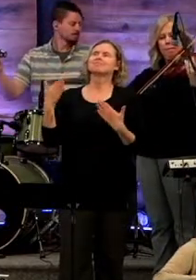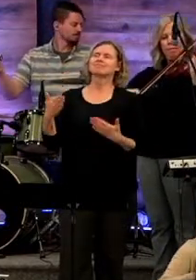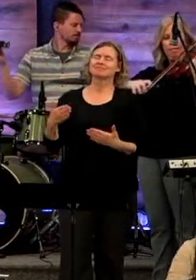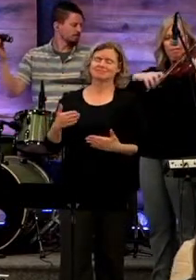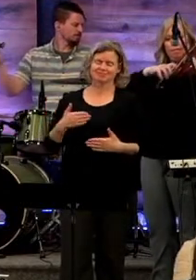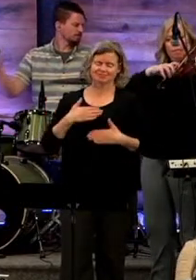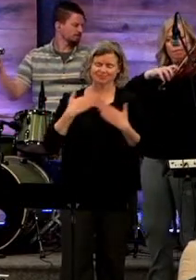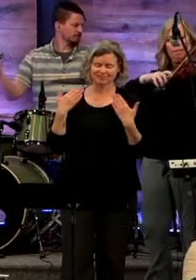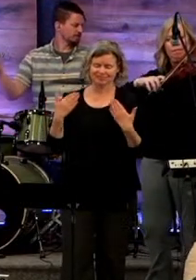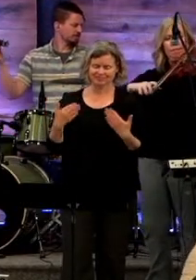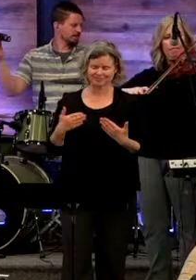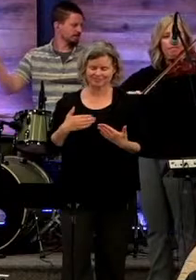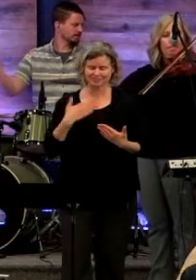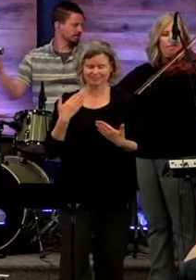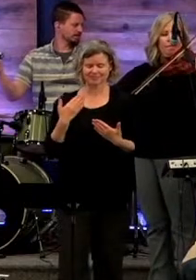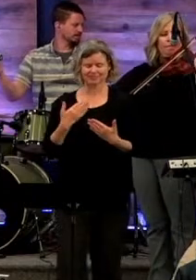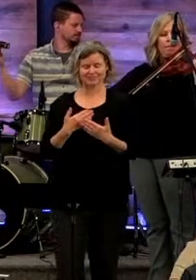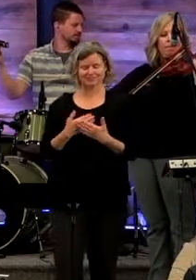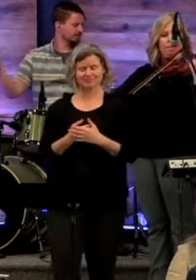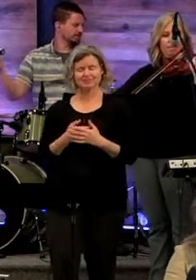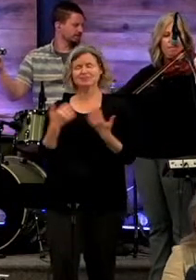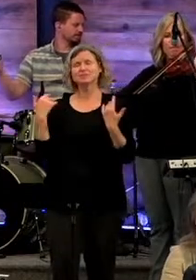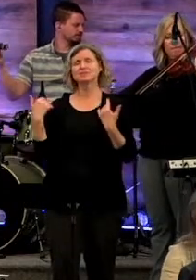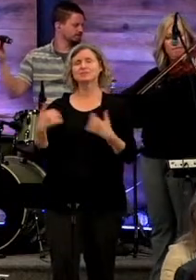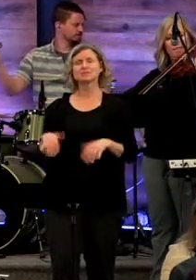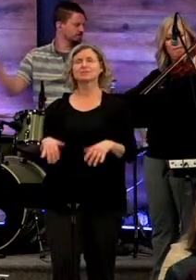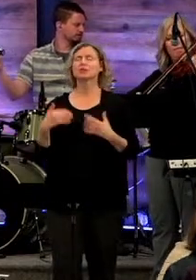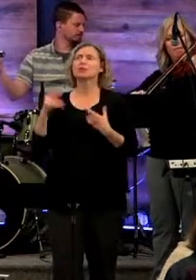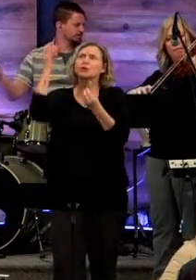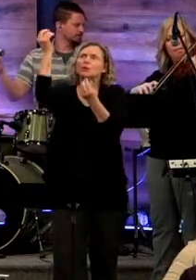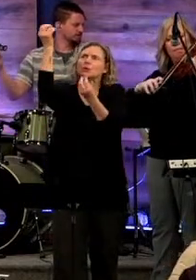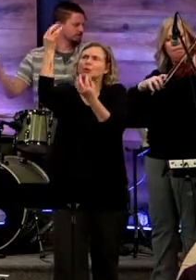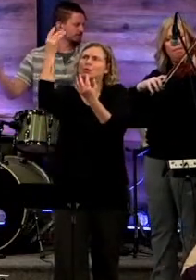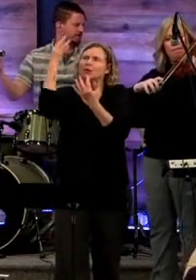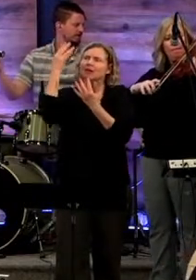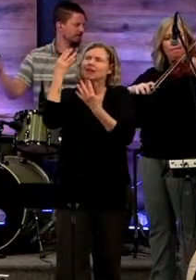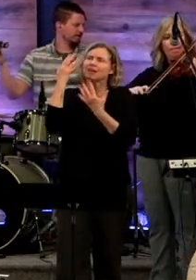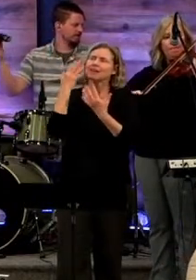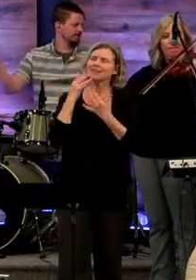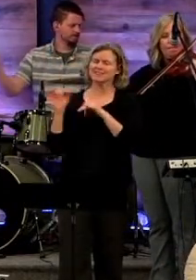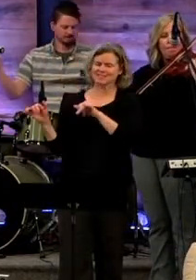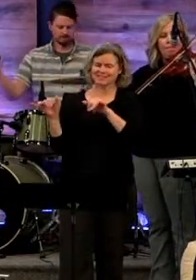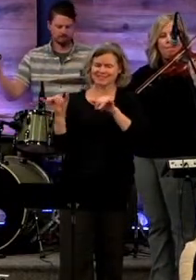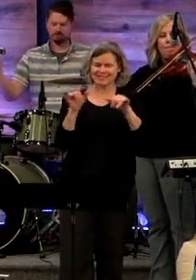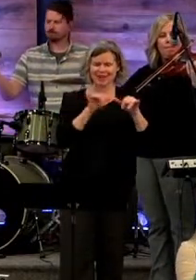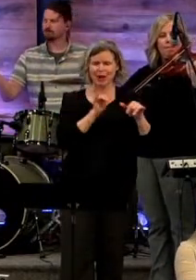alone. Your grace, a well too deep to